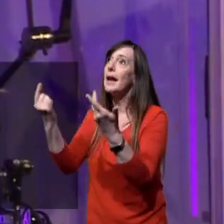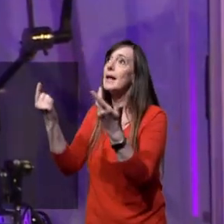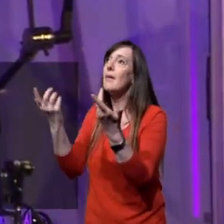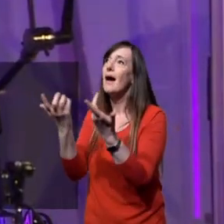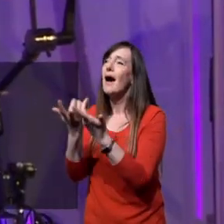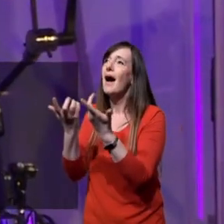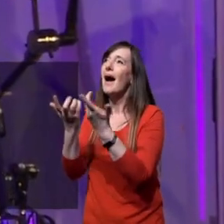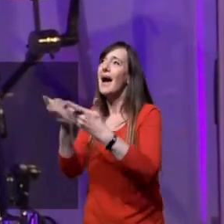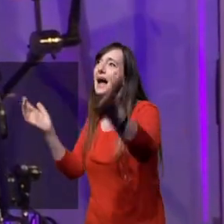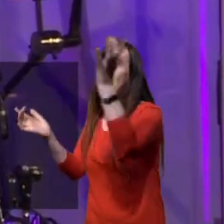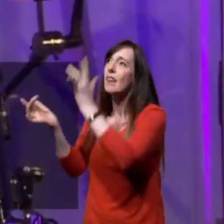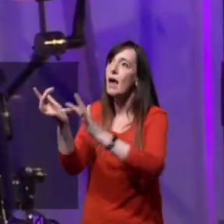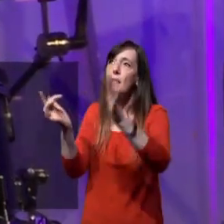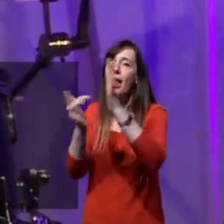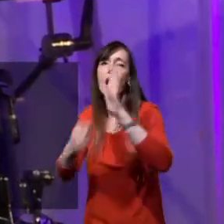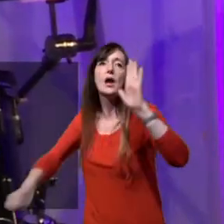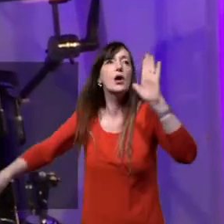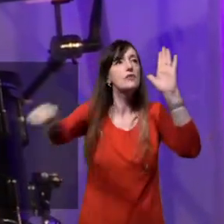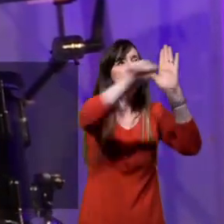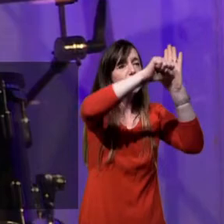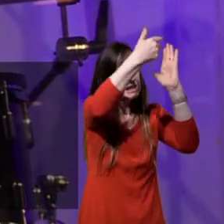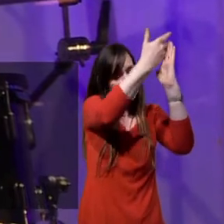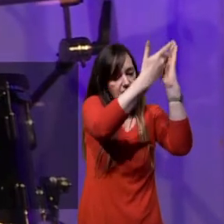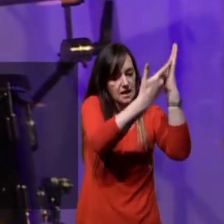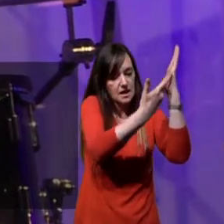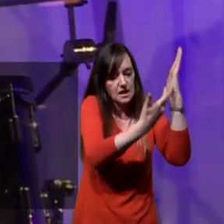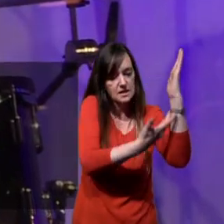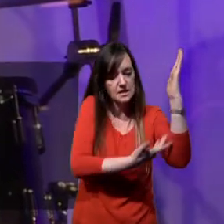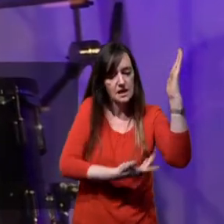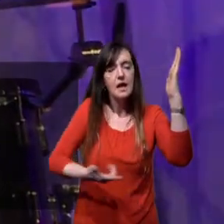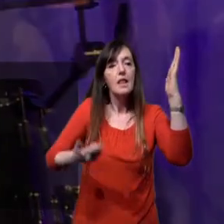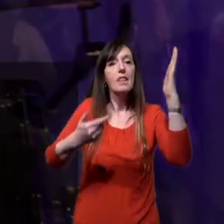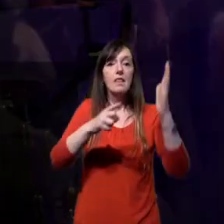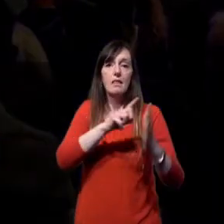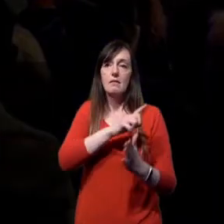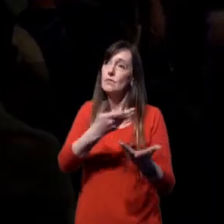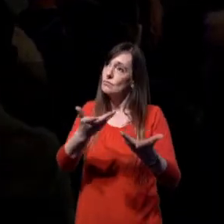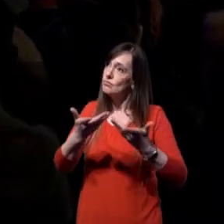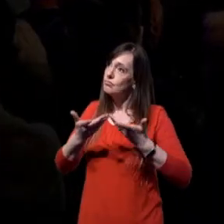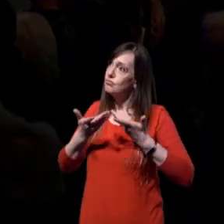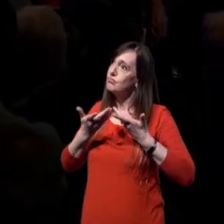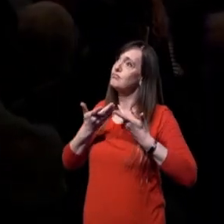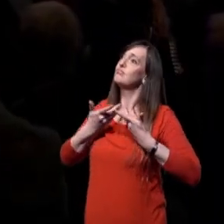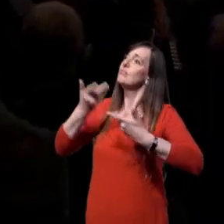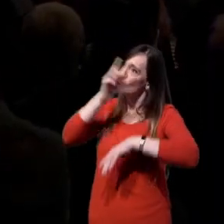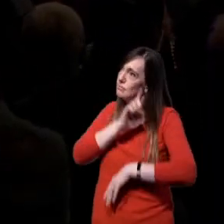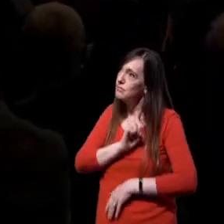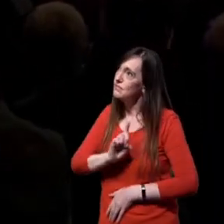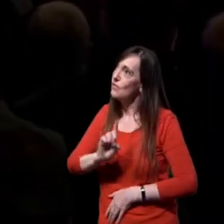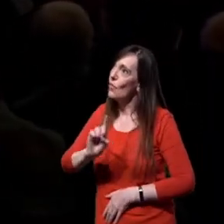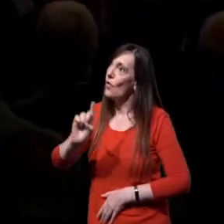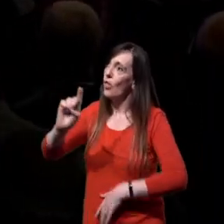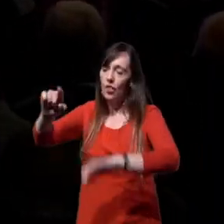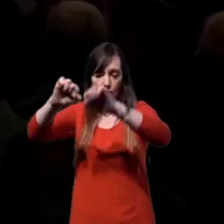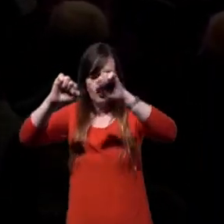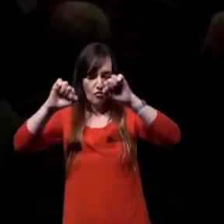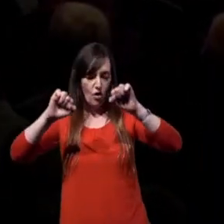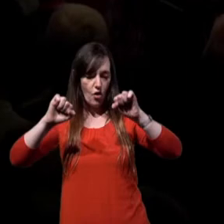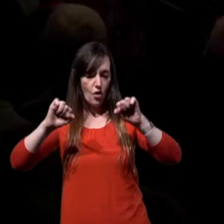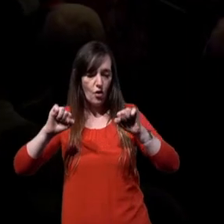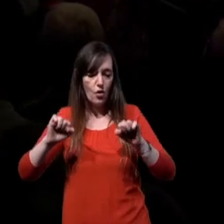Only by the blood of Jesus could we come before